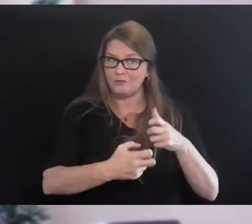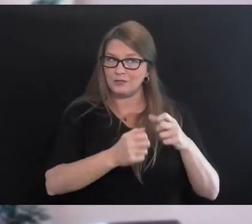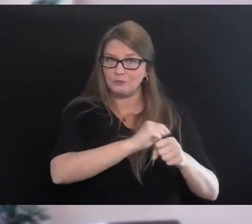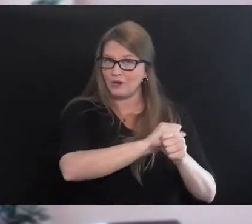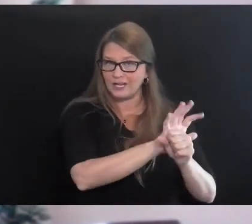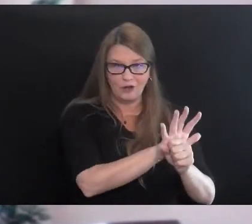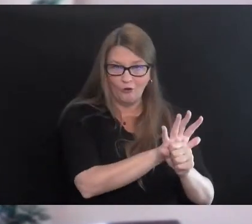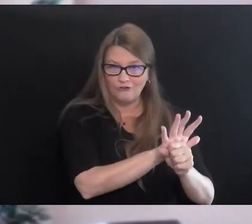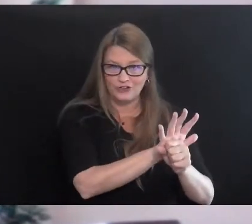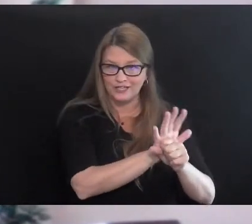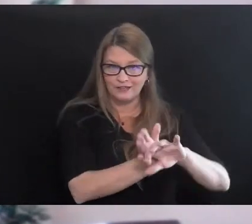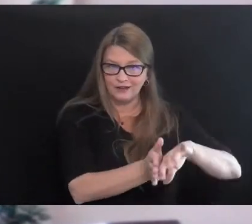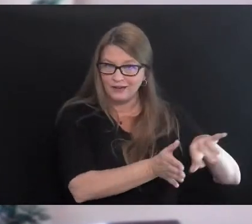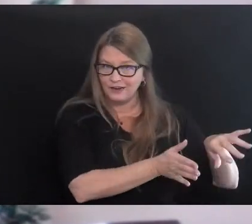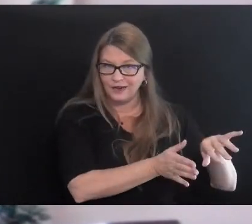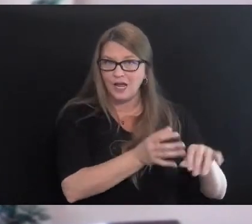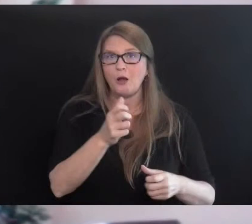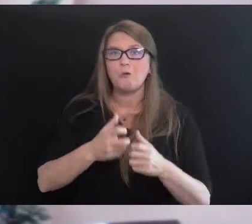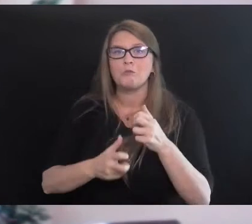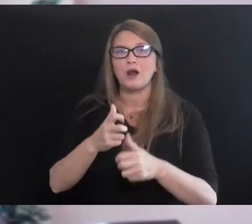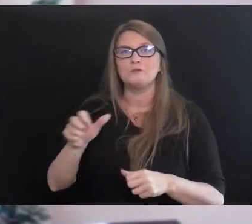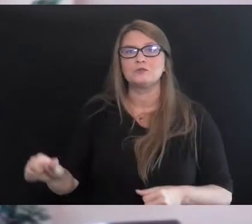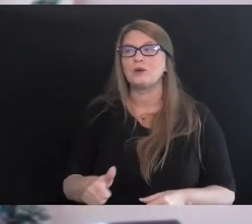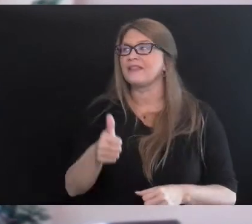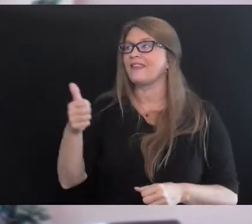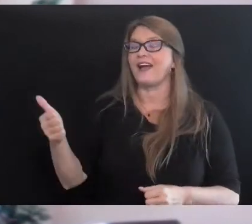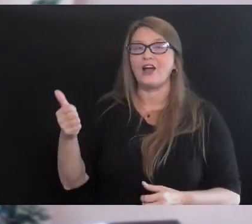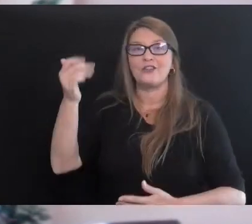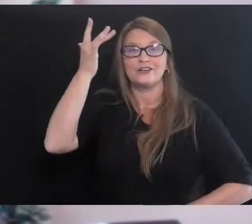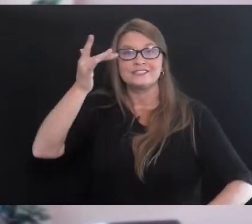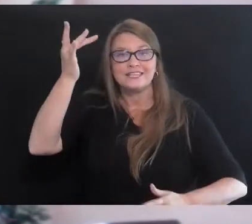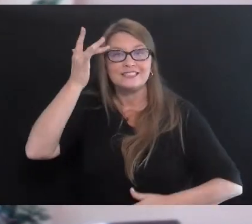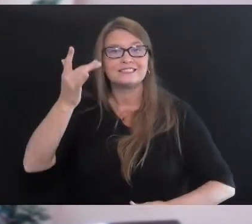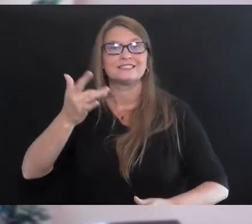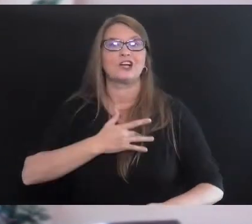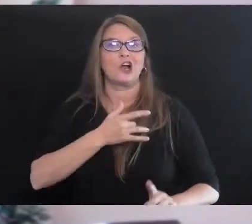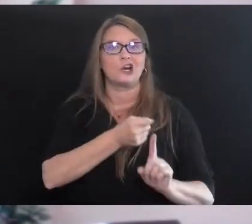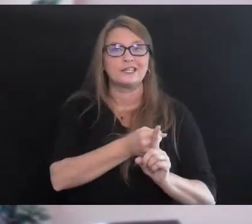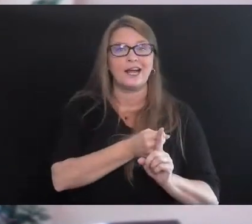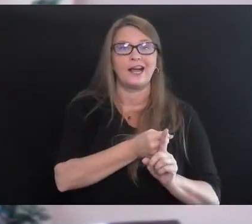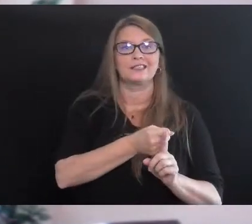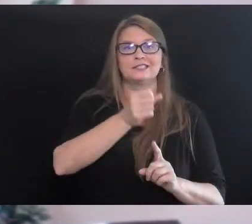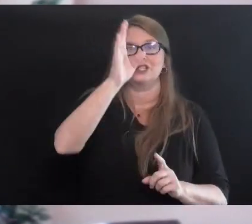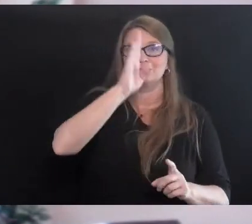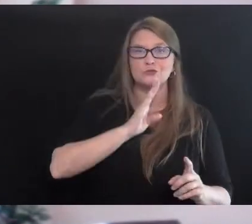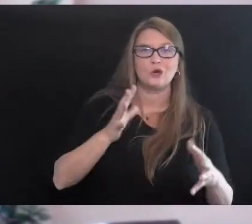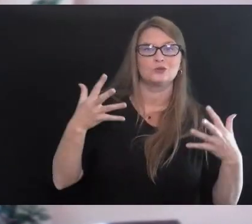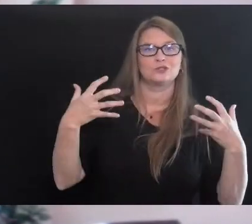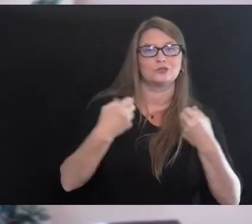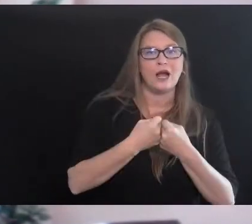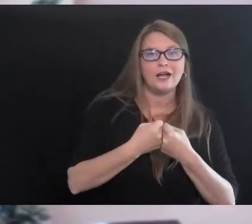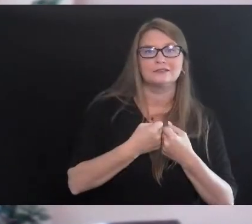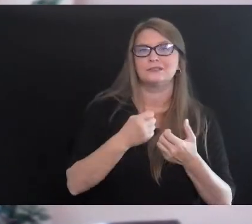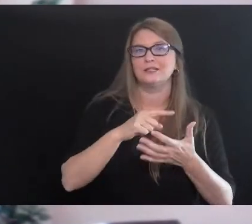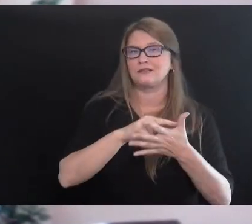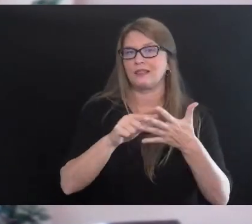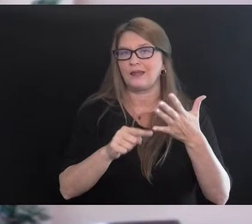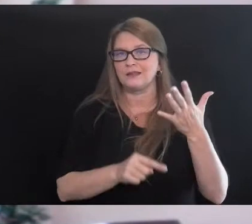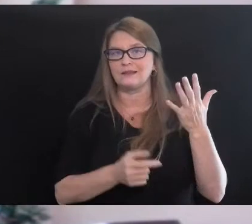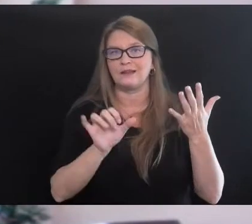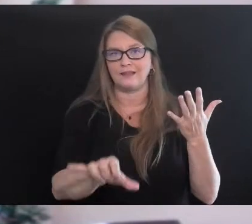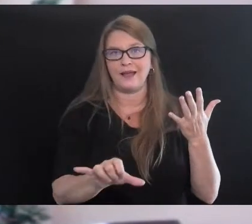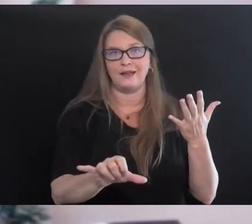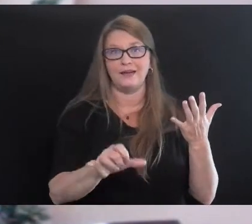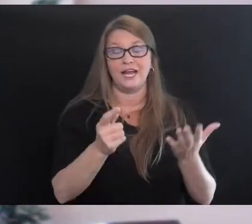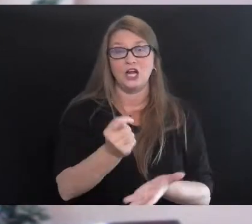an issue. It's problems with other acute medical illnesses like heart attacks and strokes and car accidents that become an issue, and